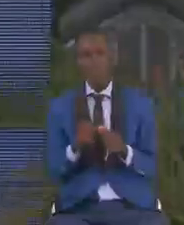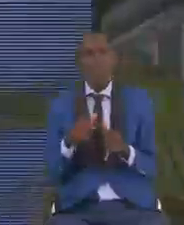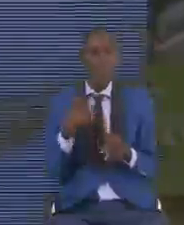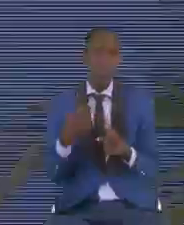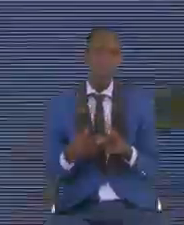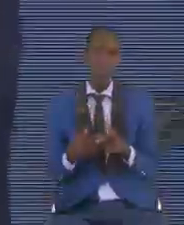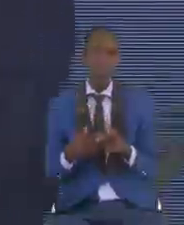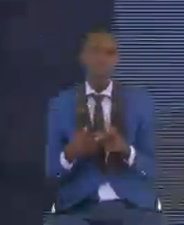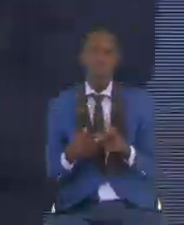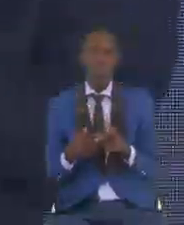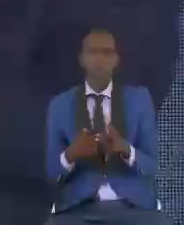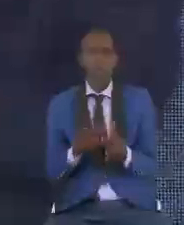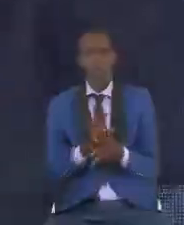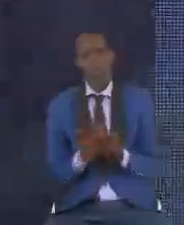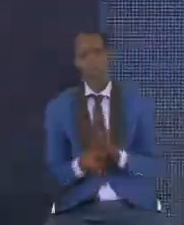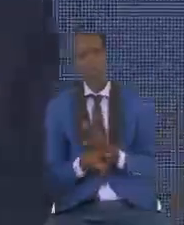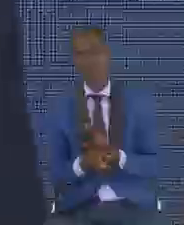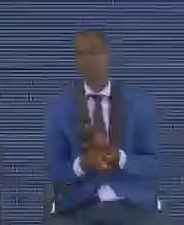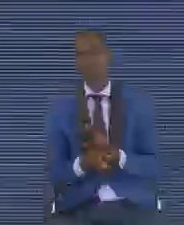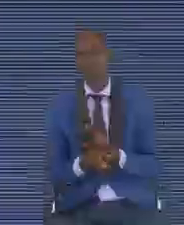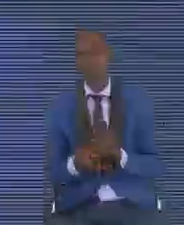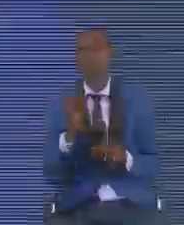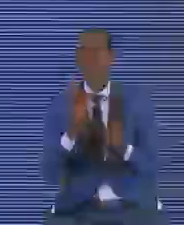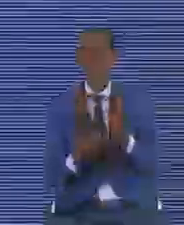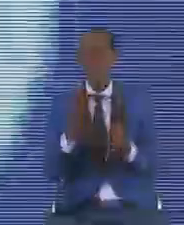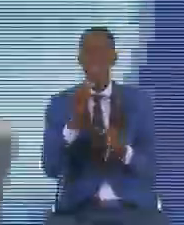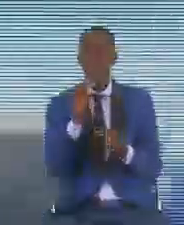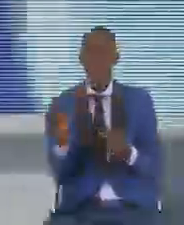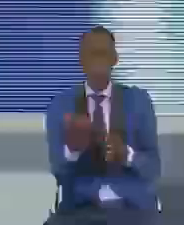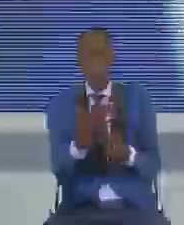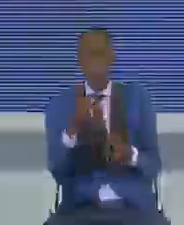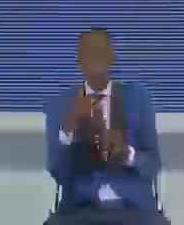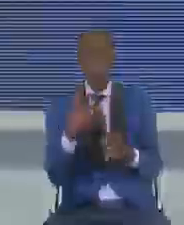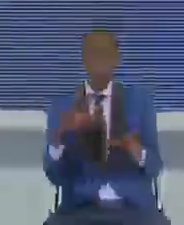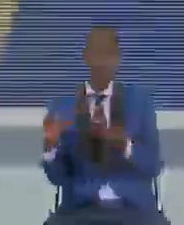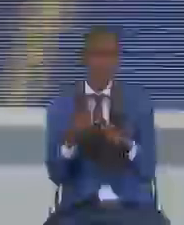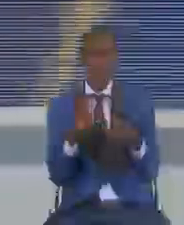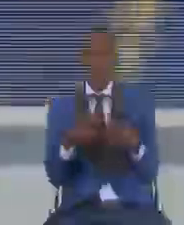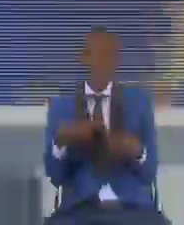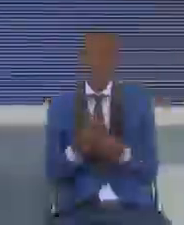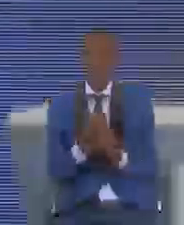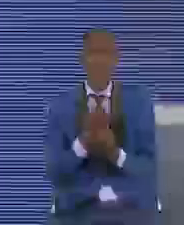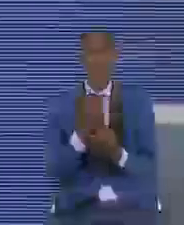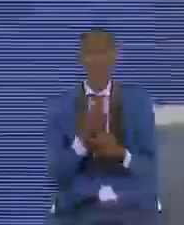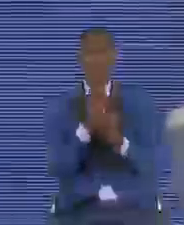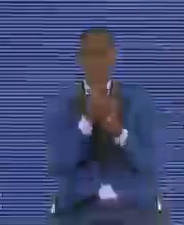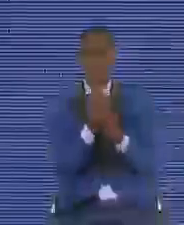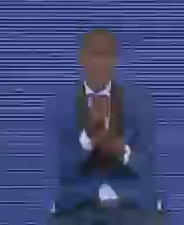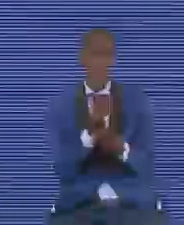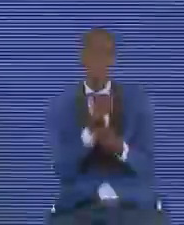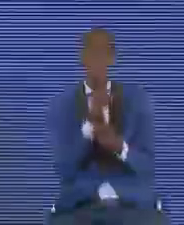then repent. If there's anything you've done to make the gift